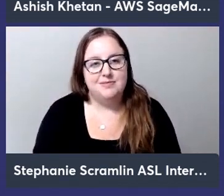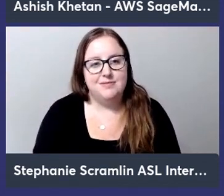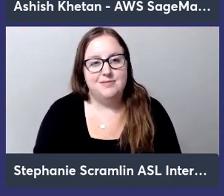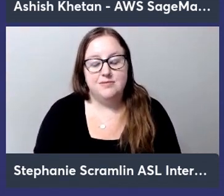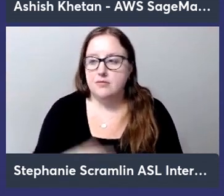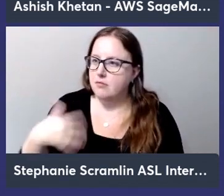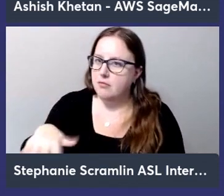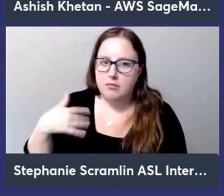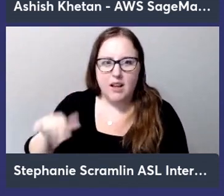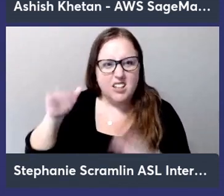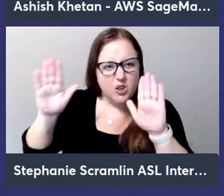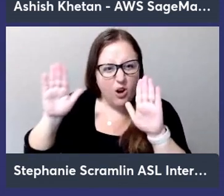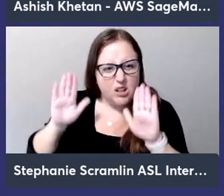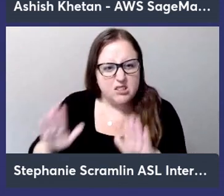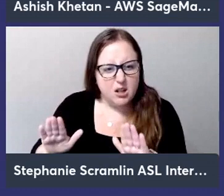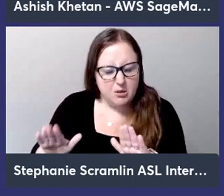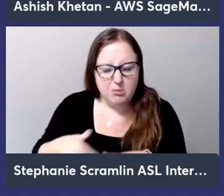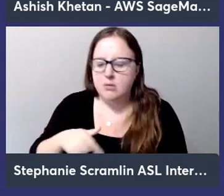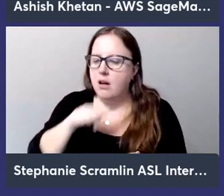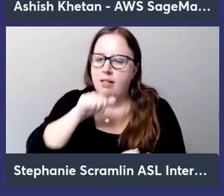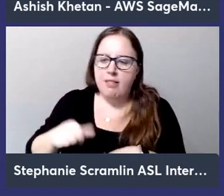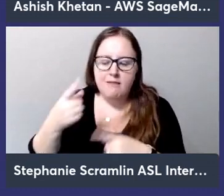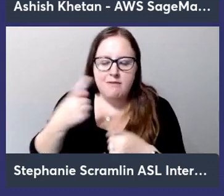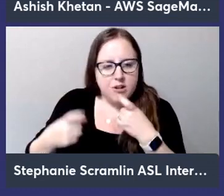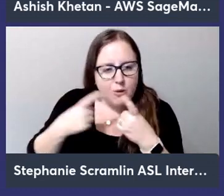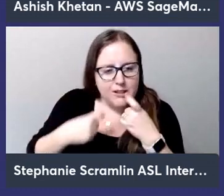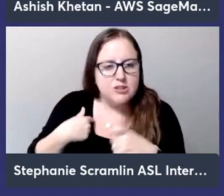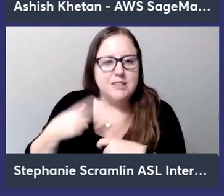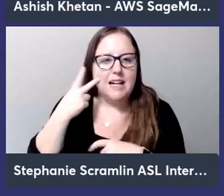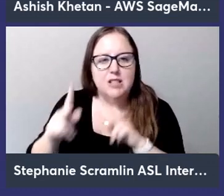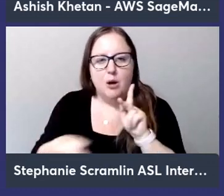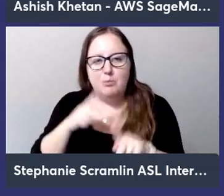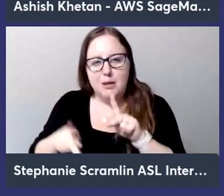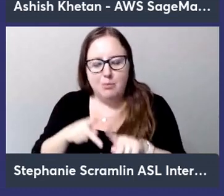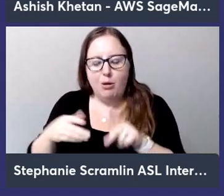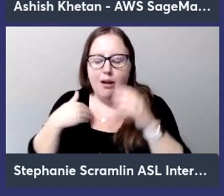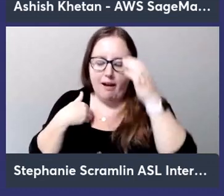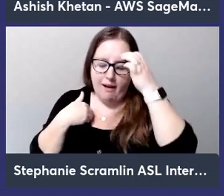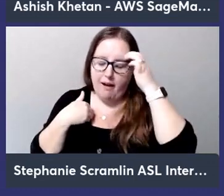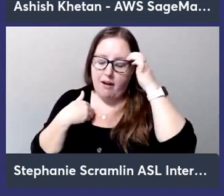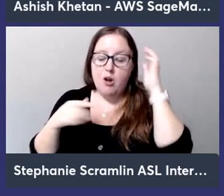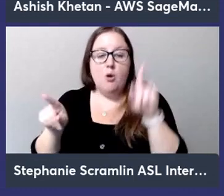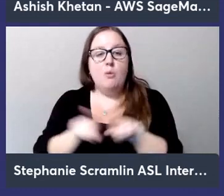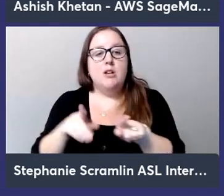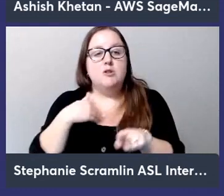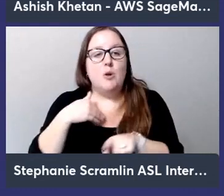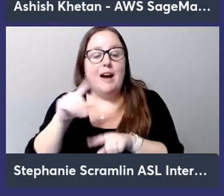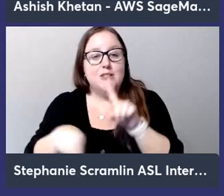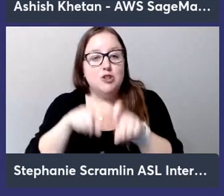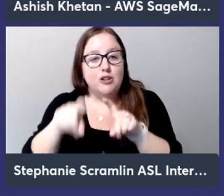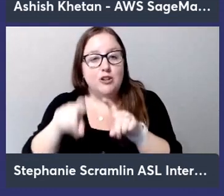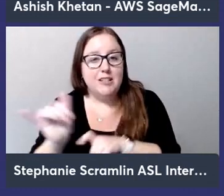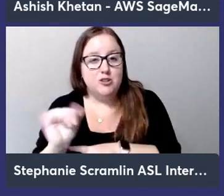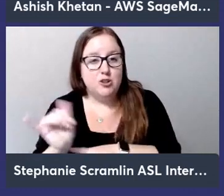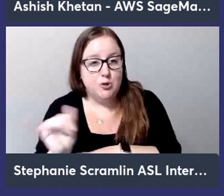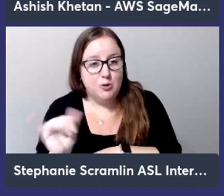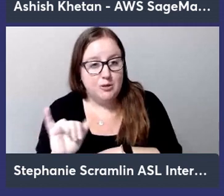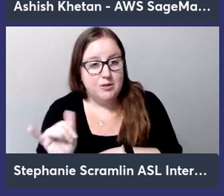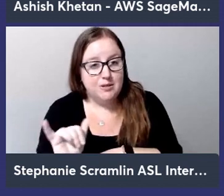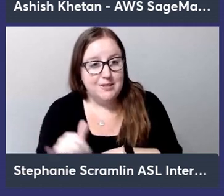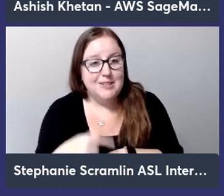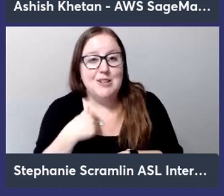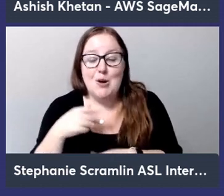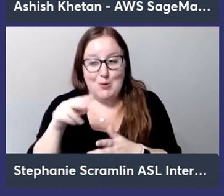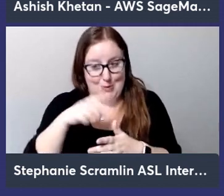Ashish, this is fantastic. I love the questions I saw that people were coming in with. We also have a survey. We read